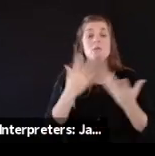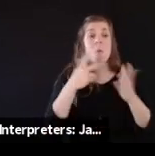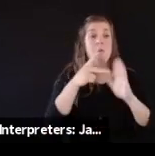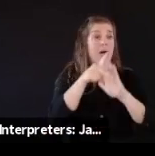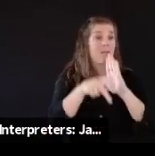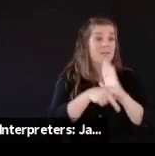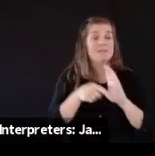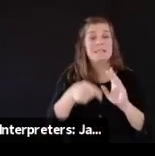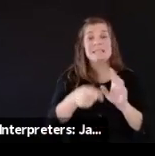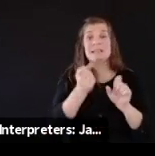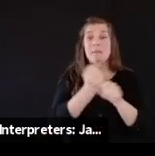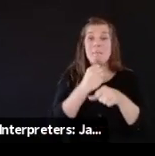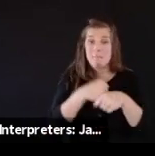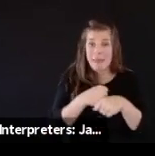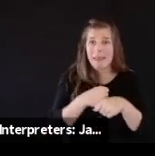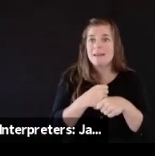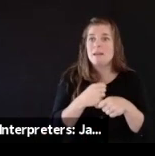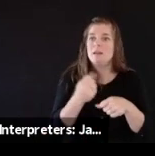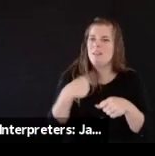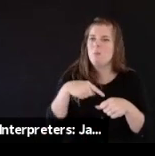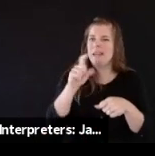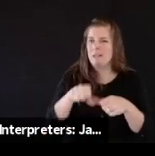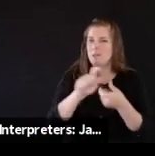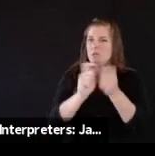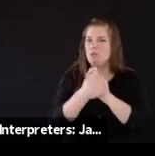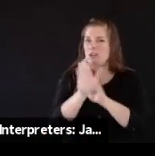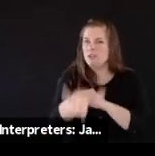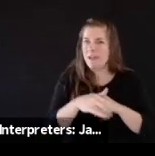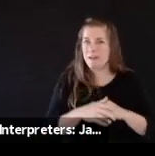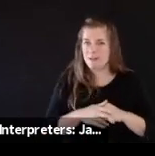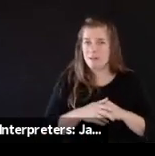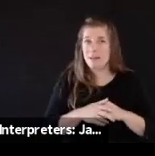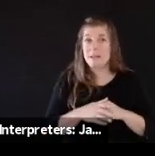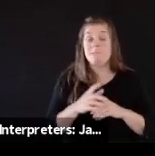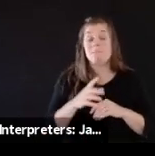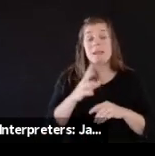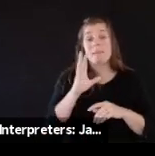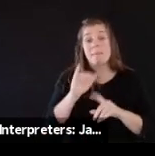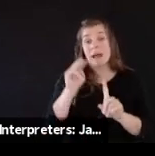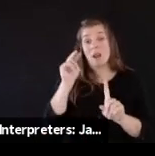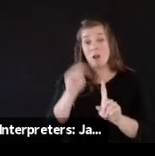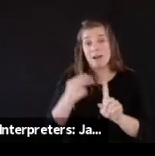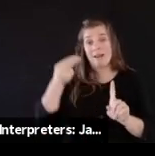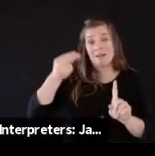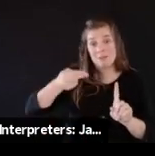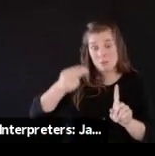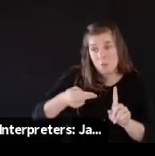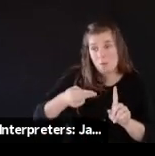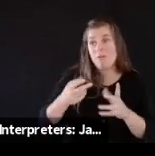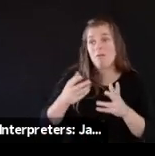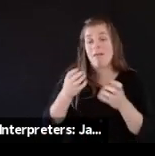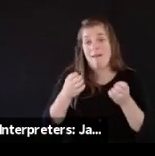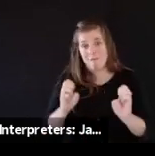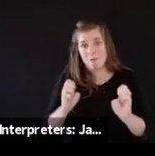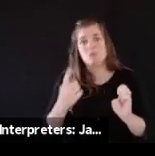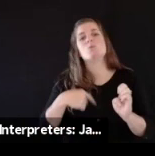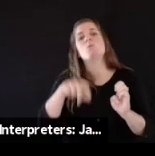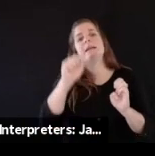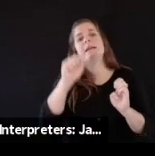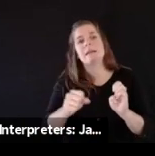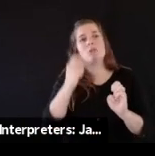need reimagining. By centering historically marginalized people in reform efforts, we can realize a